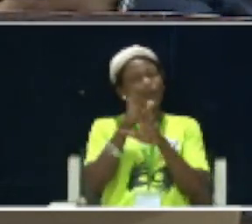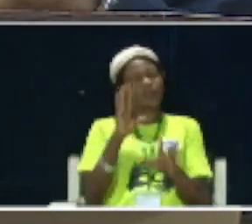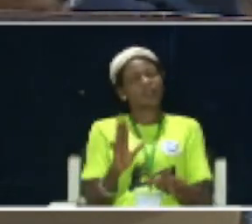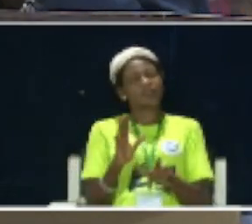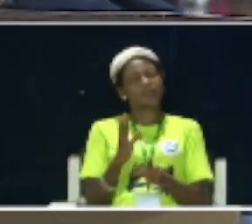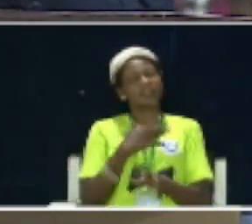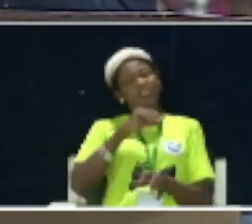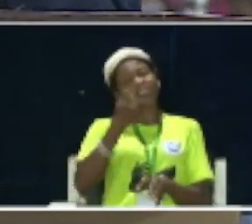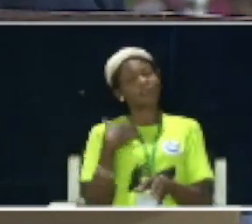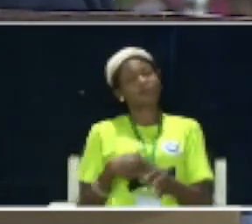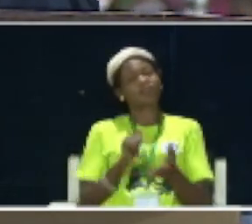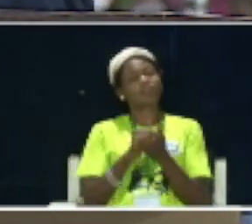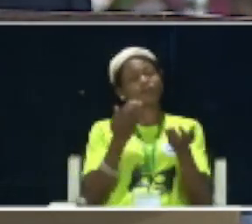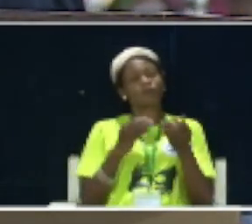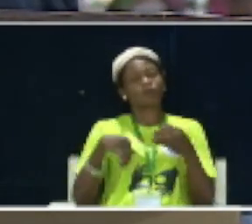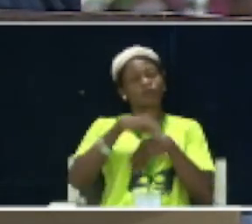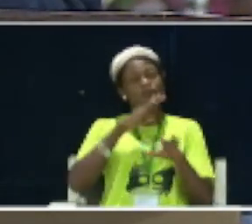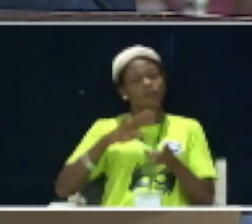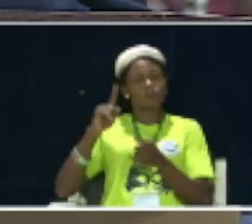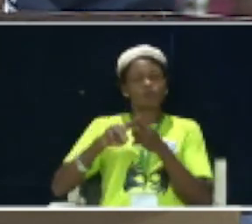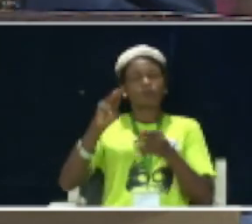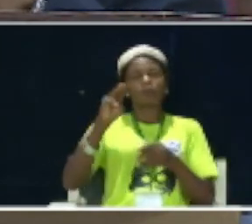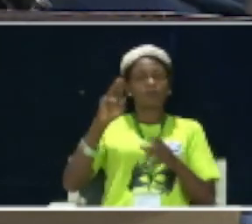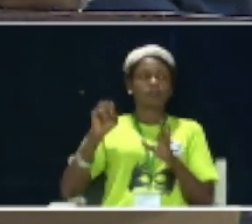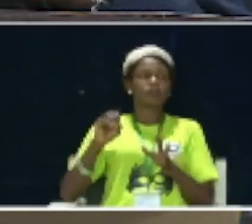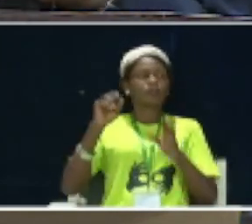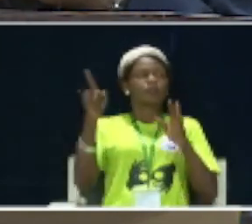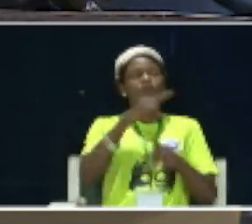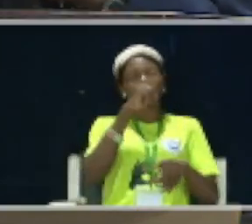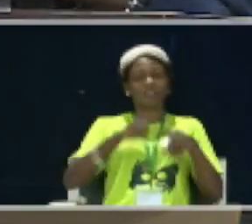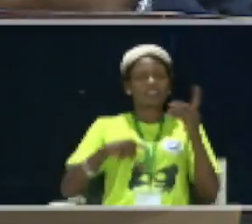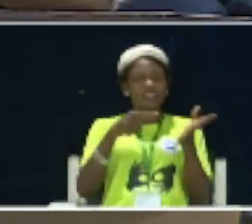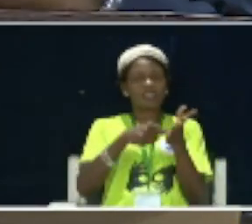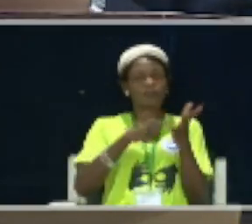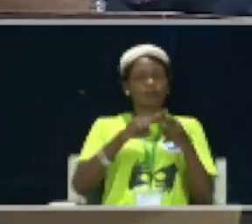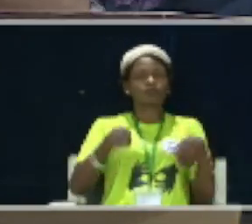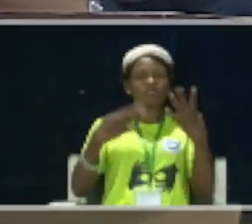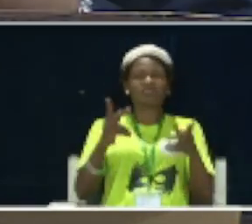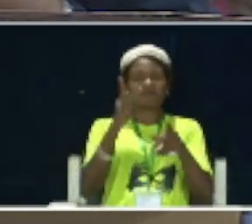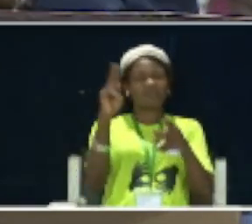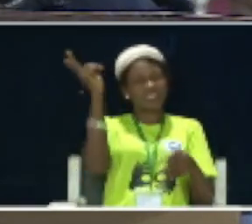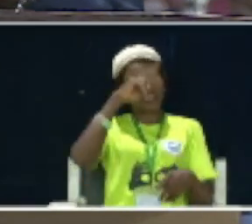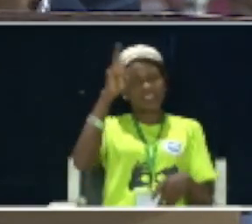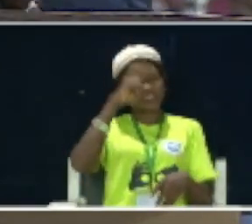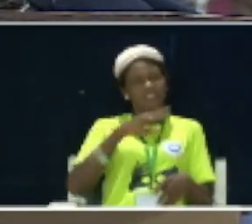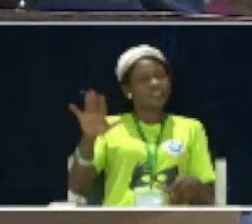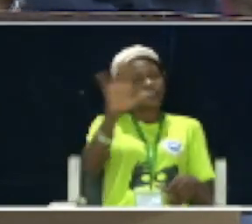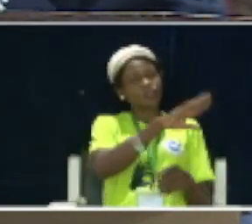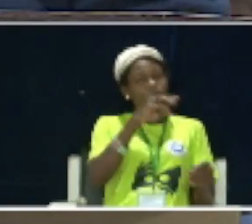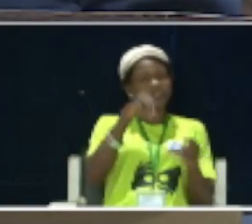And anybody who wants to overflow into billions, you can't afford to give carelessly. Your